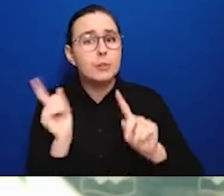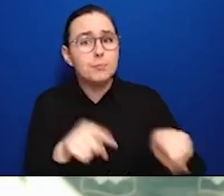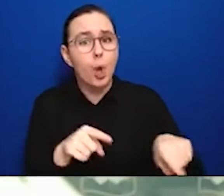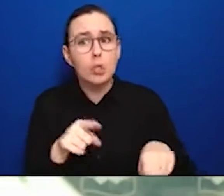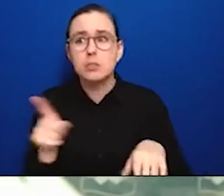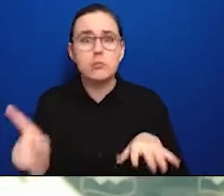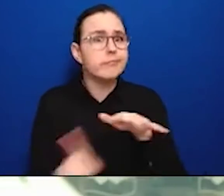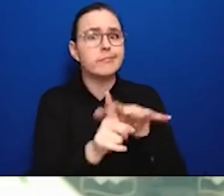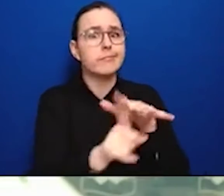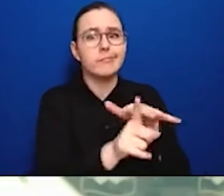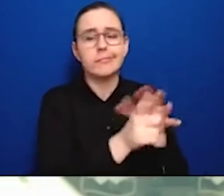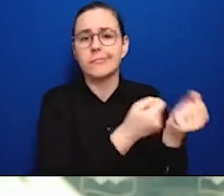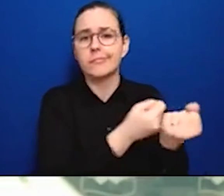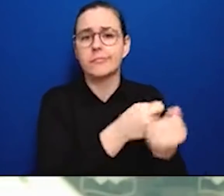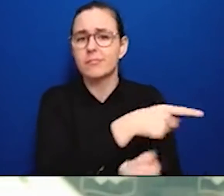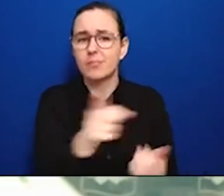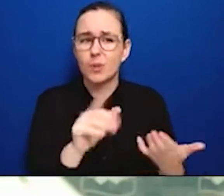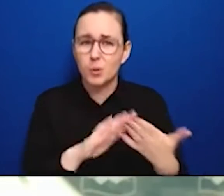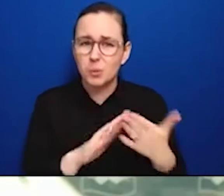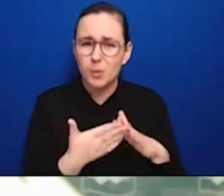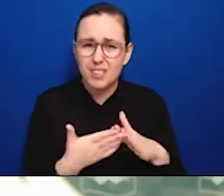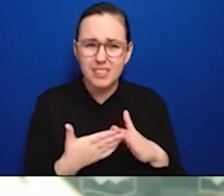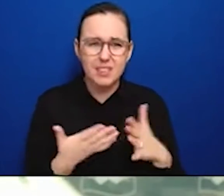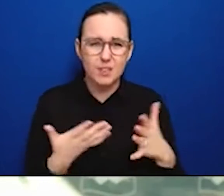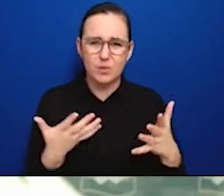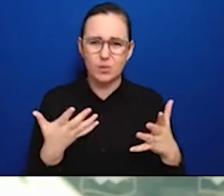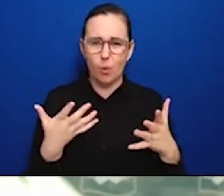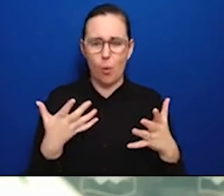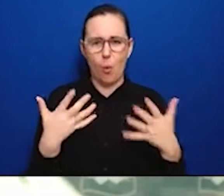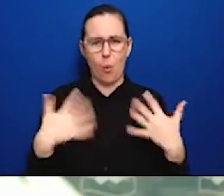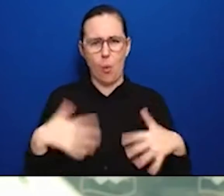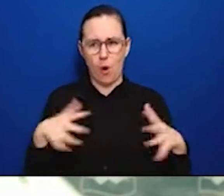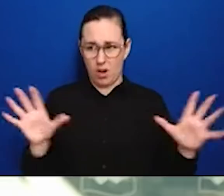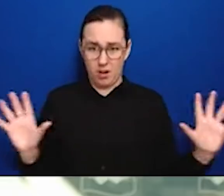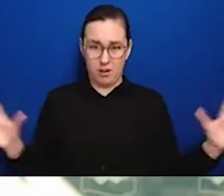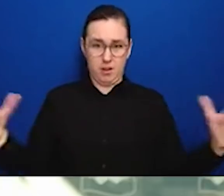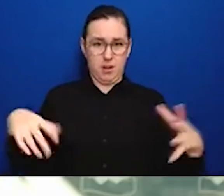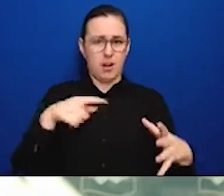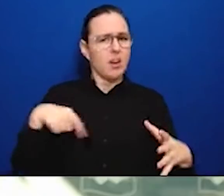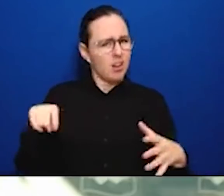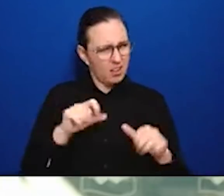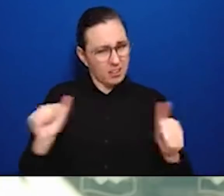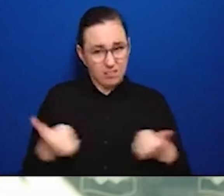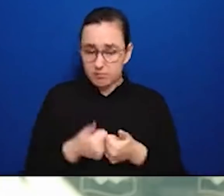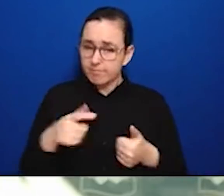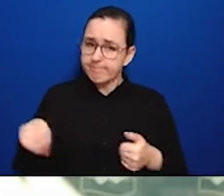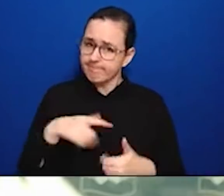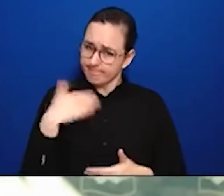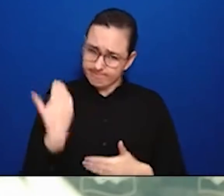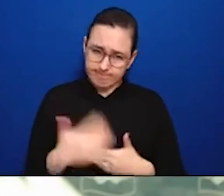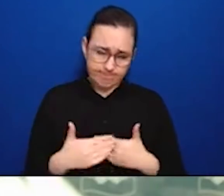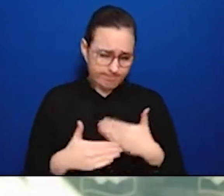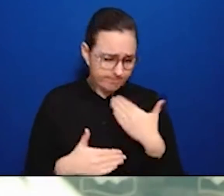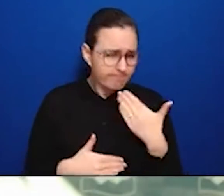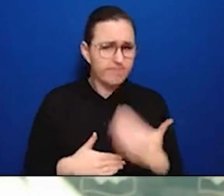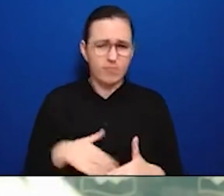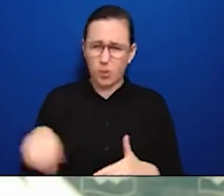created significant challenges, but I have to say that people have stepped up and are doing a remarkable job.